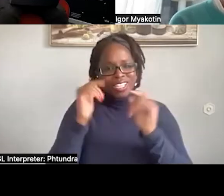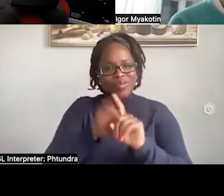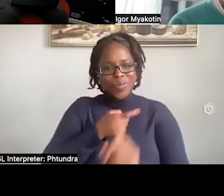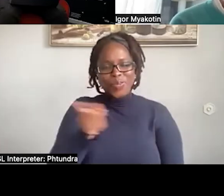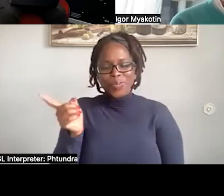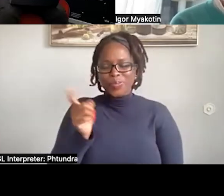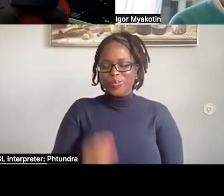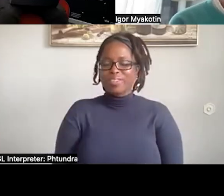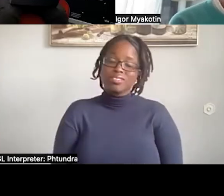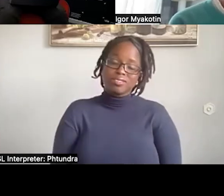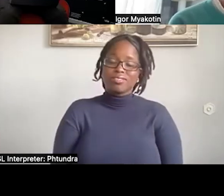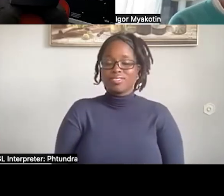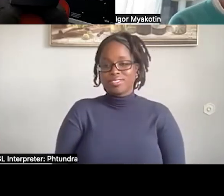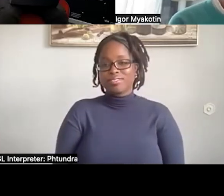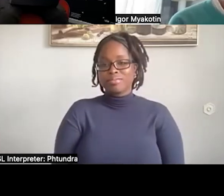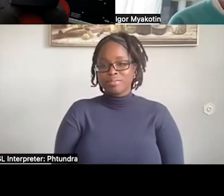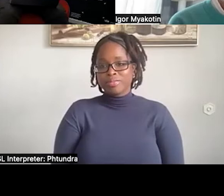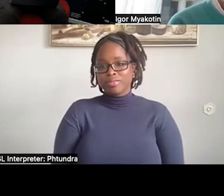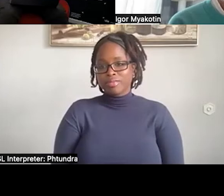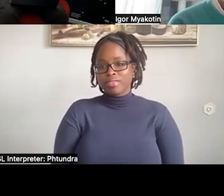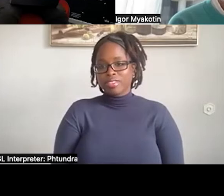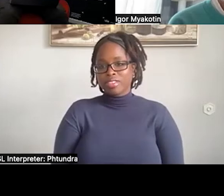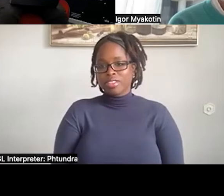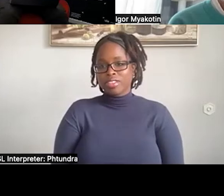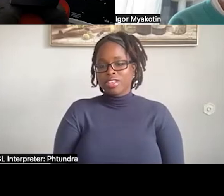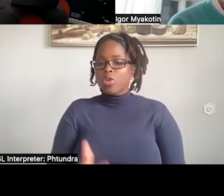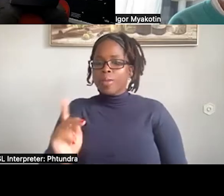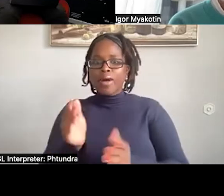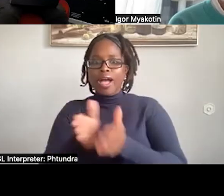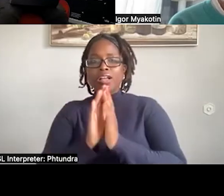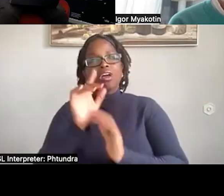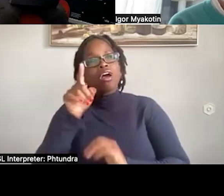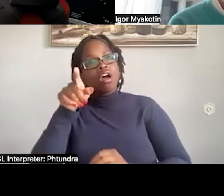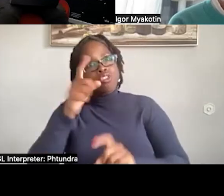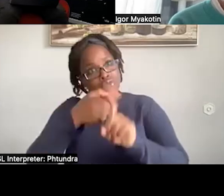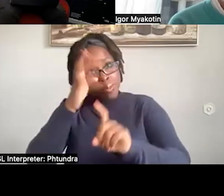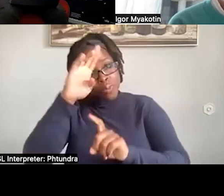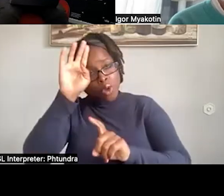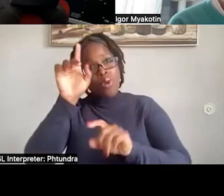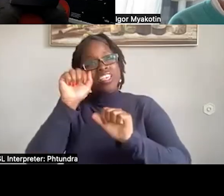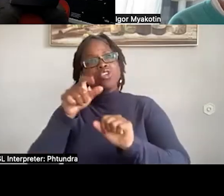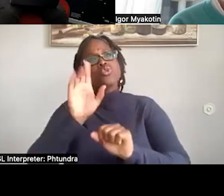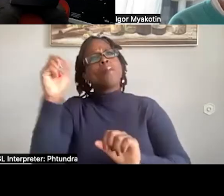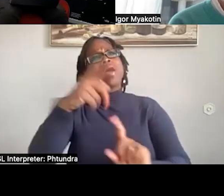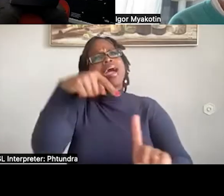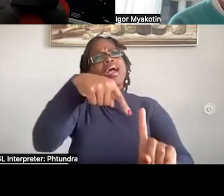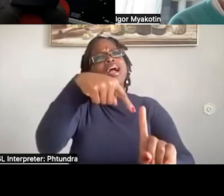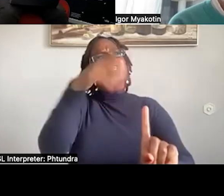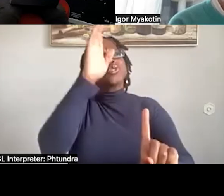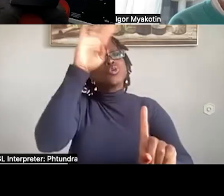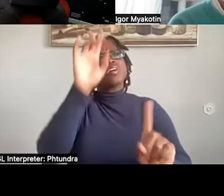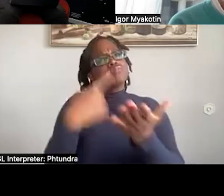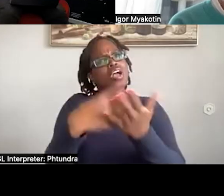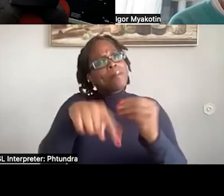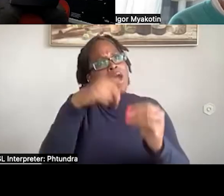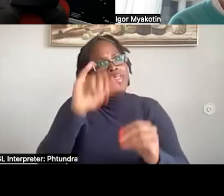as, can you concentrate more, please, in the Cuban situation or the political situation? It's the case with the